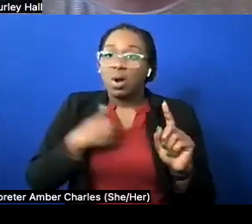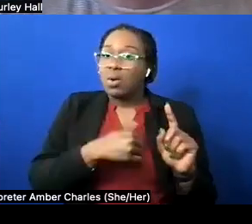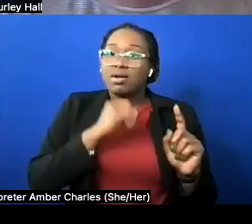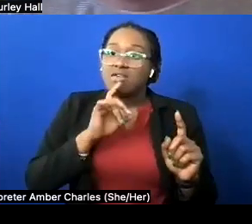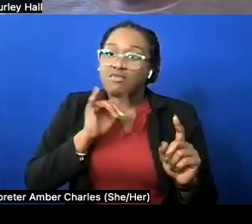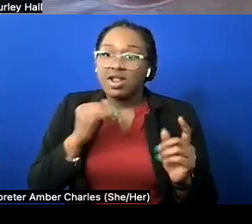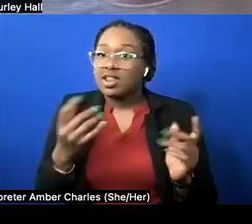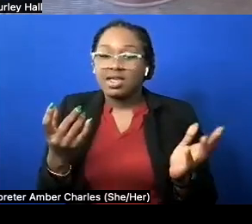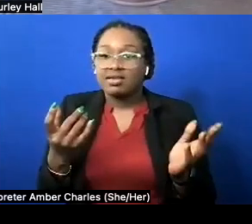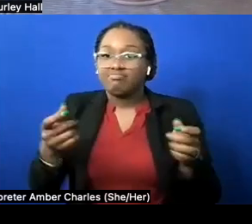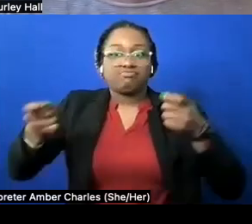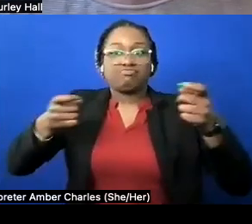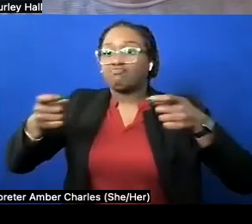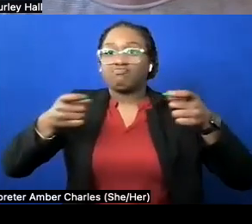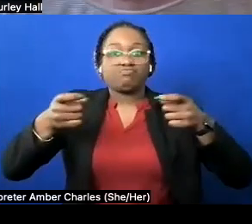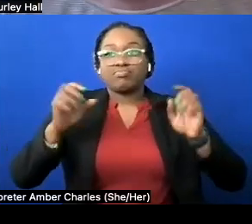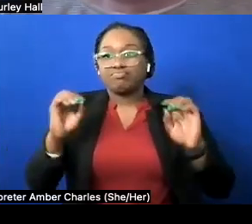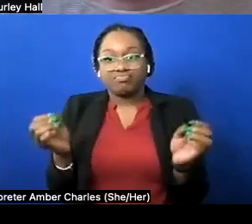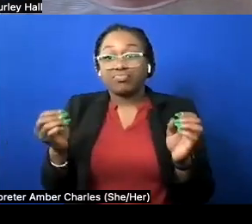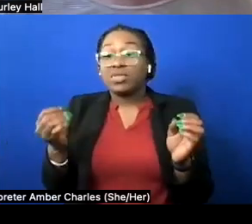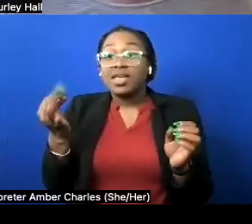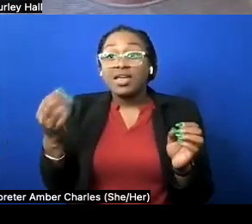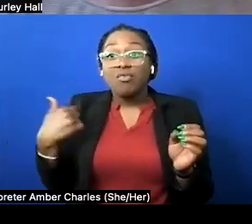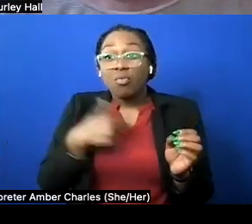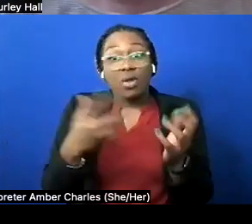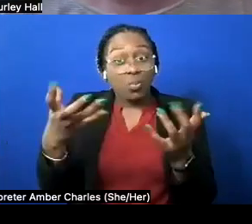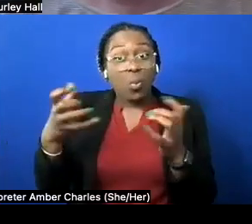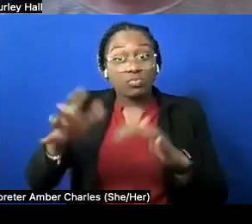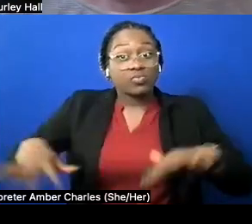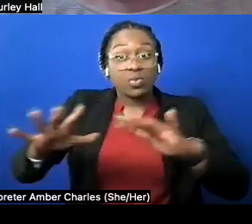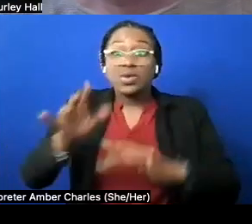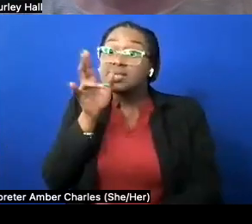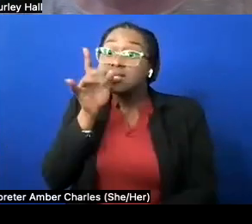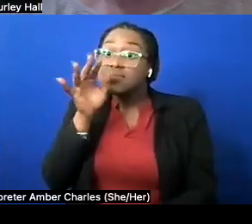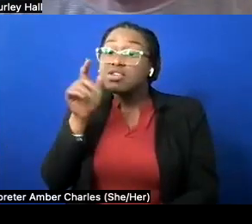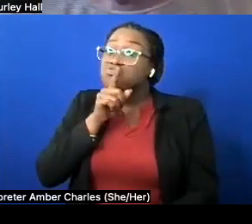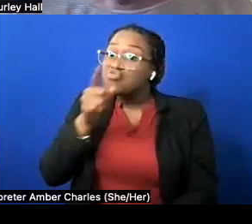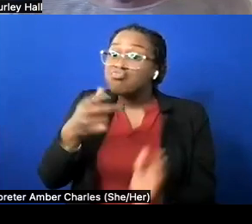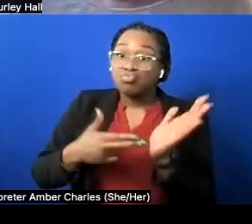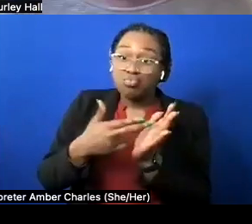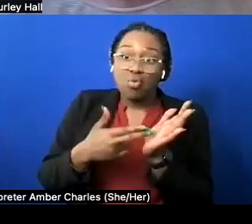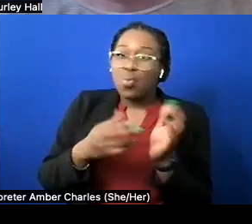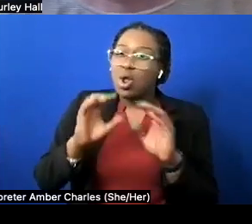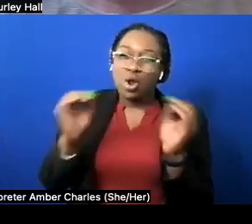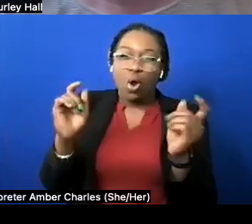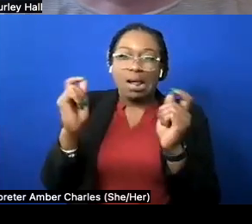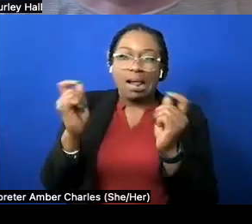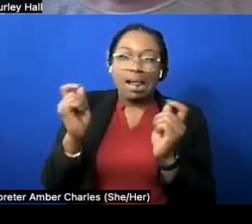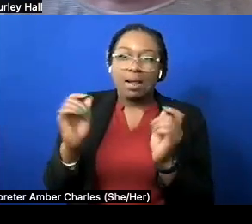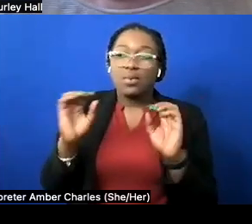the purse strings. So if we want spaces where we can speak our truth unvarnished,